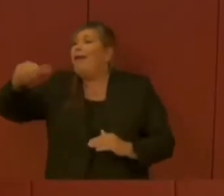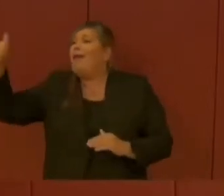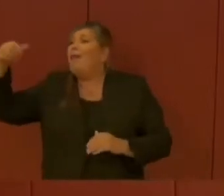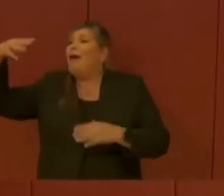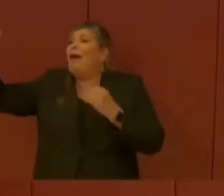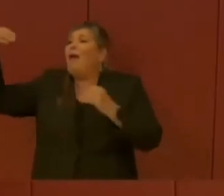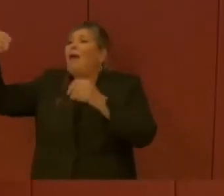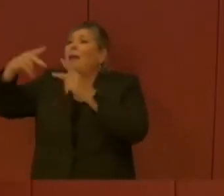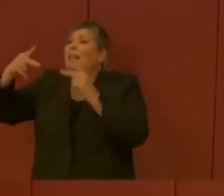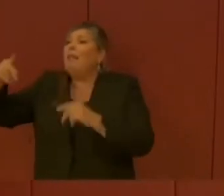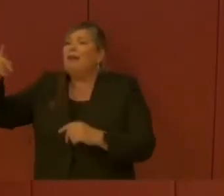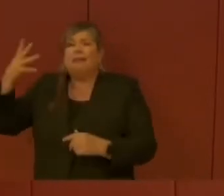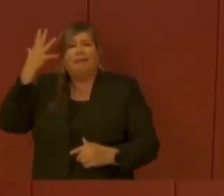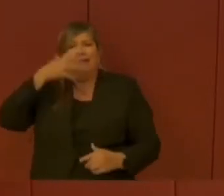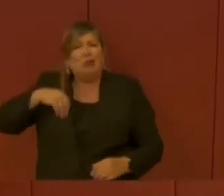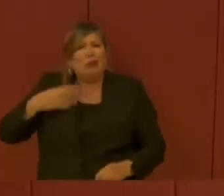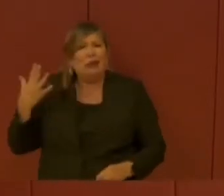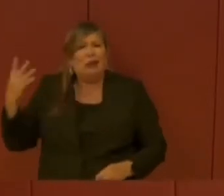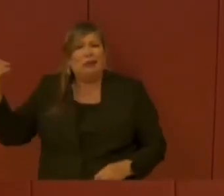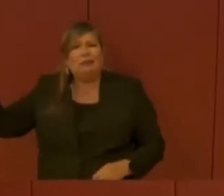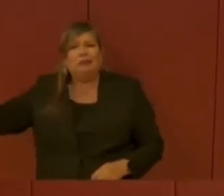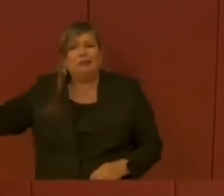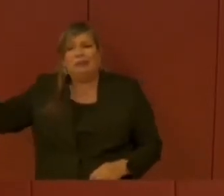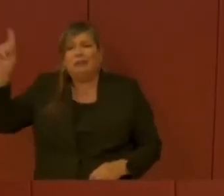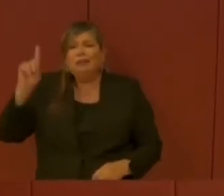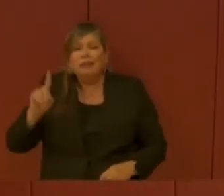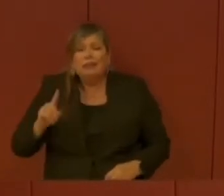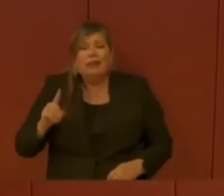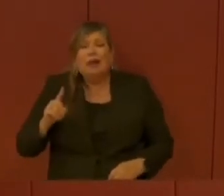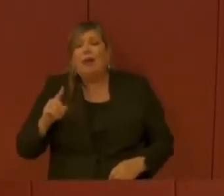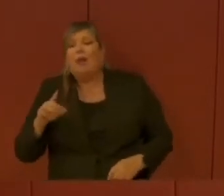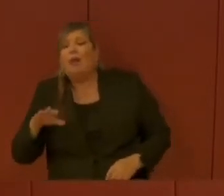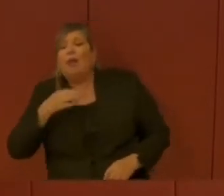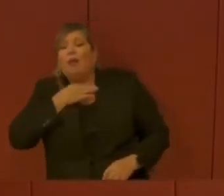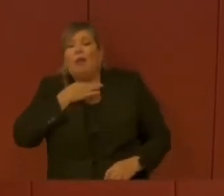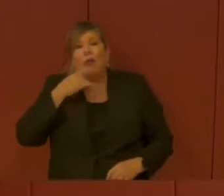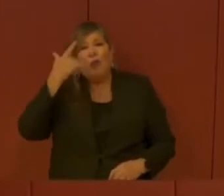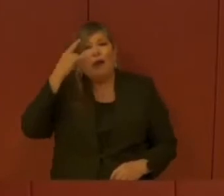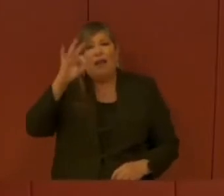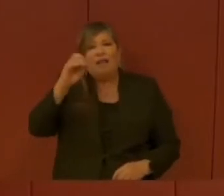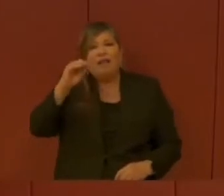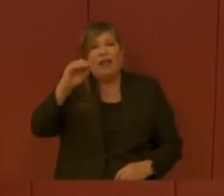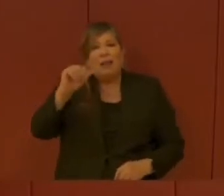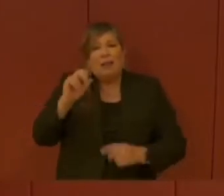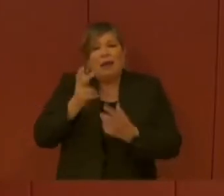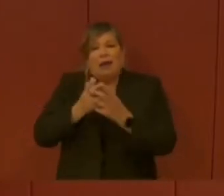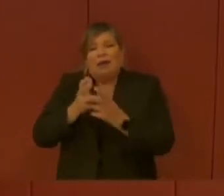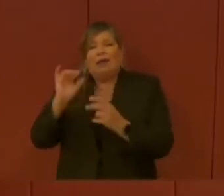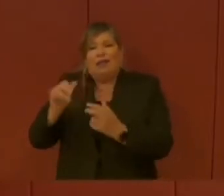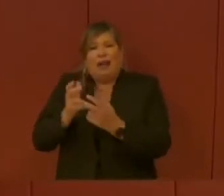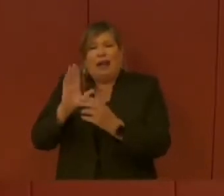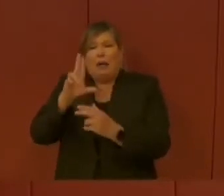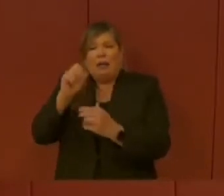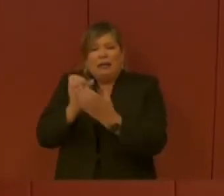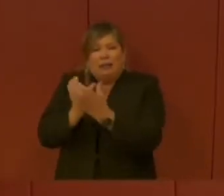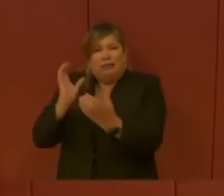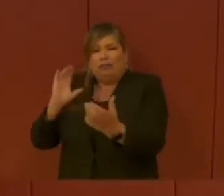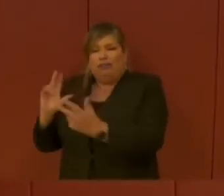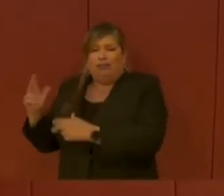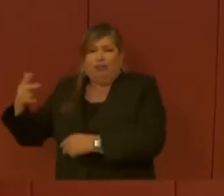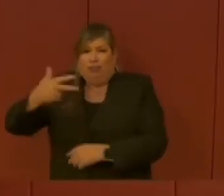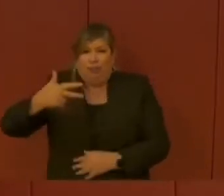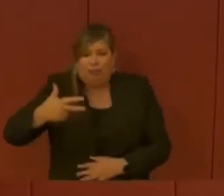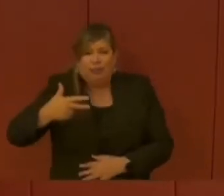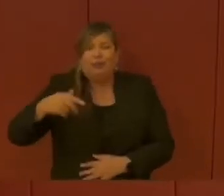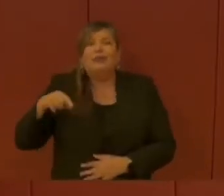up, folks that look like me, wondering what was going on. It was a pop-up FEMA site, meeting the community where they are. And what happened is there